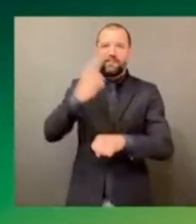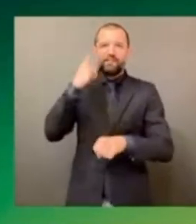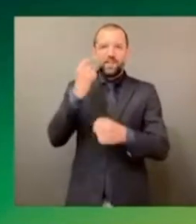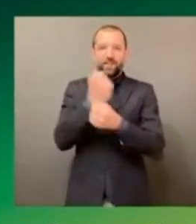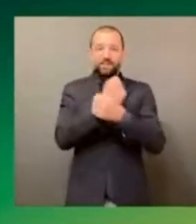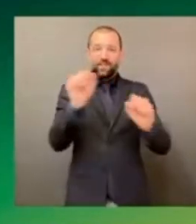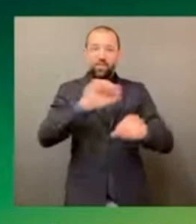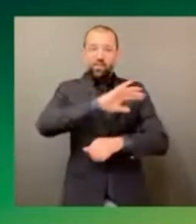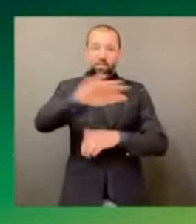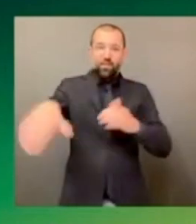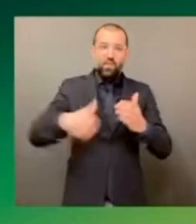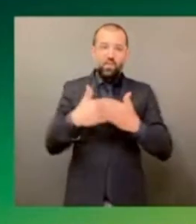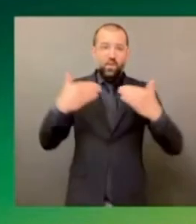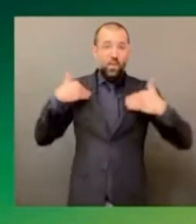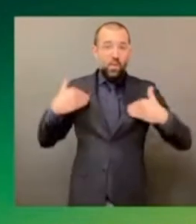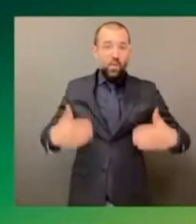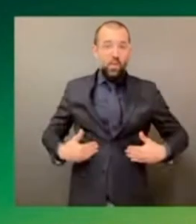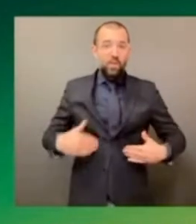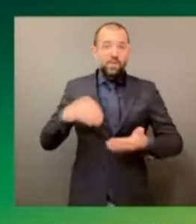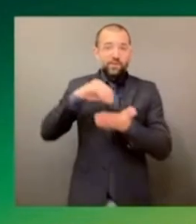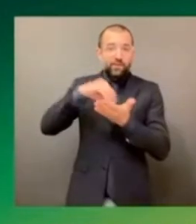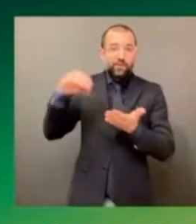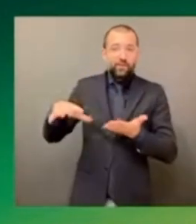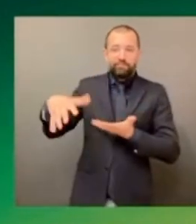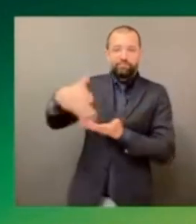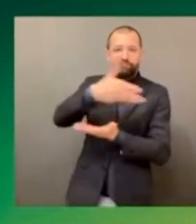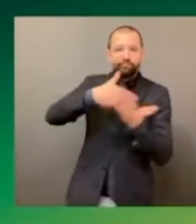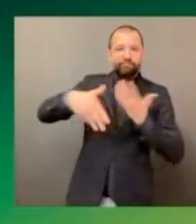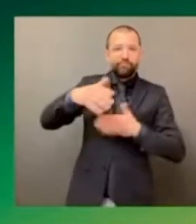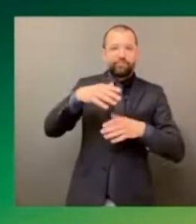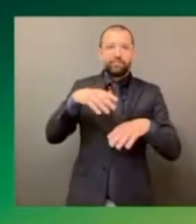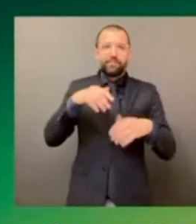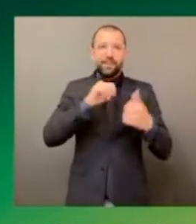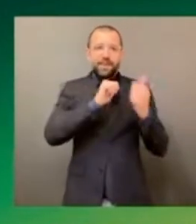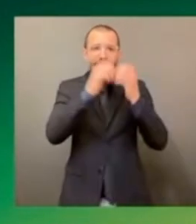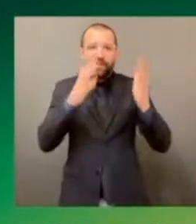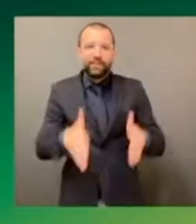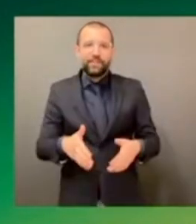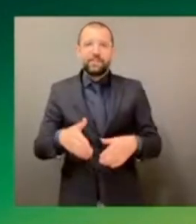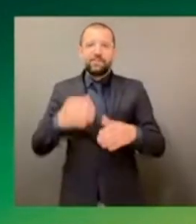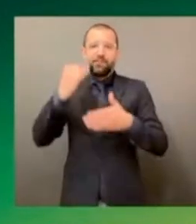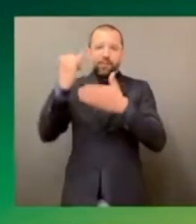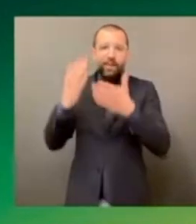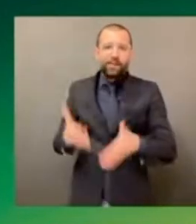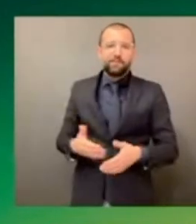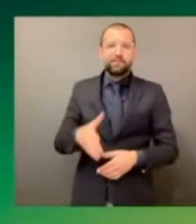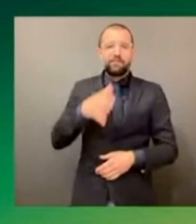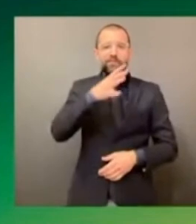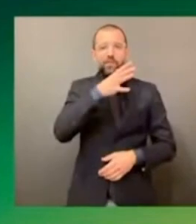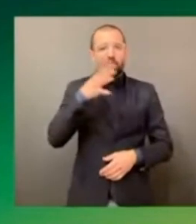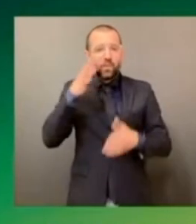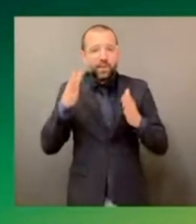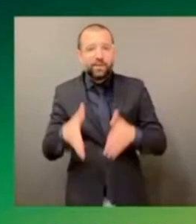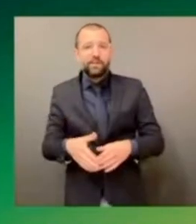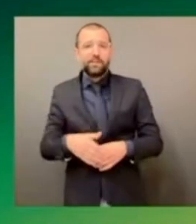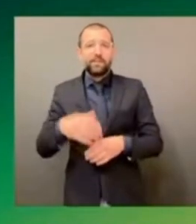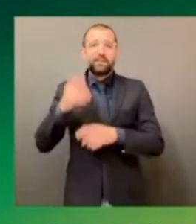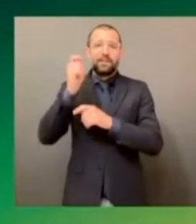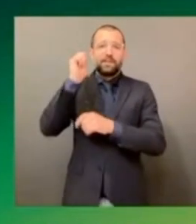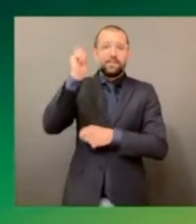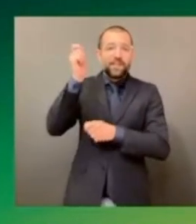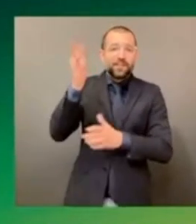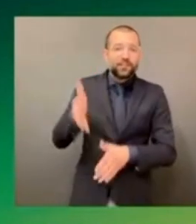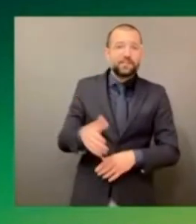and scientists, athletes and artists, farmers and fishers, and the young innovators who